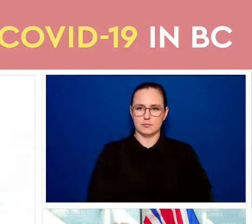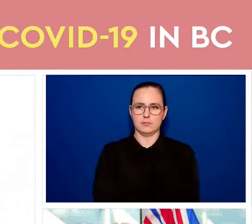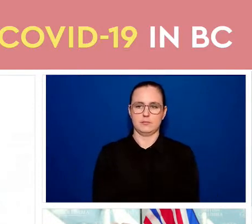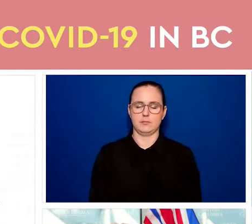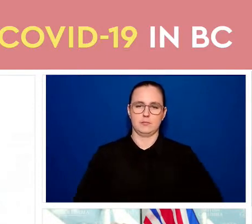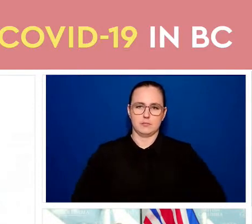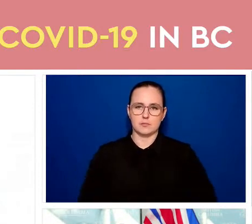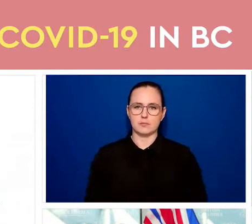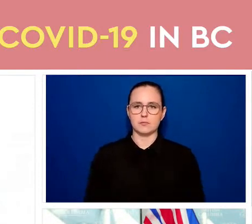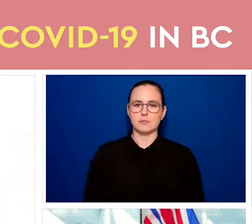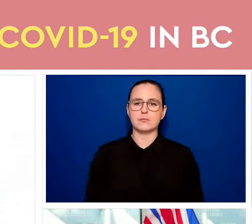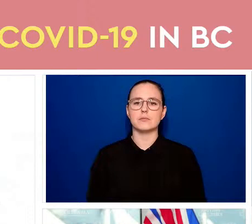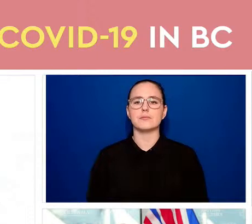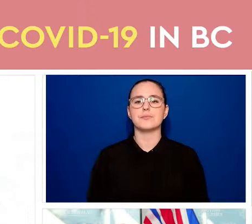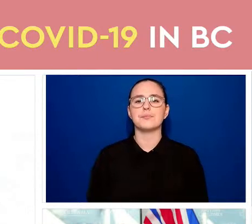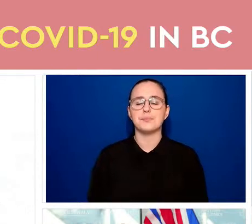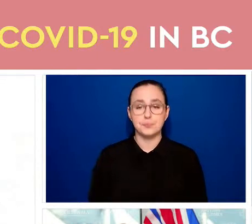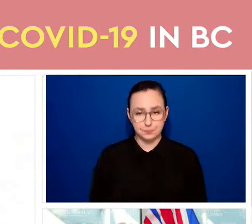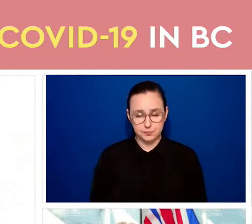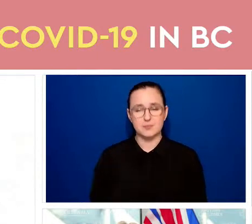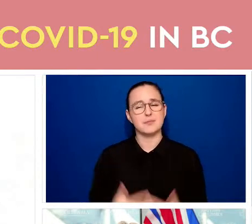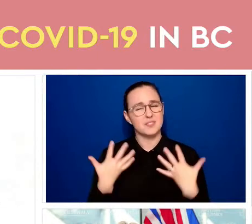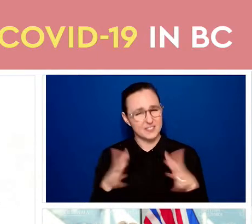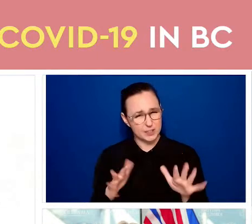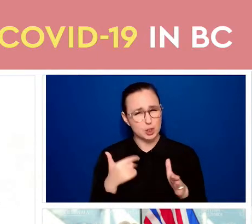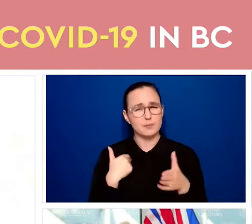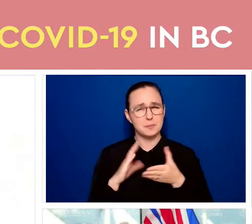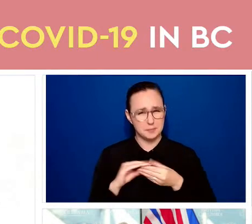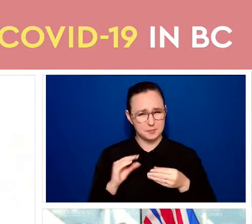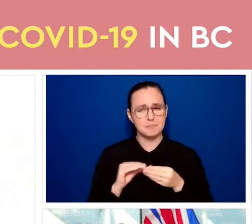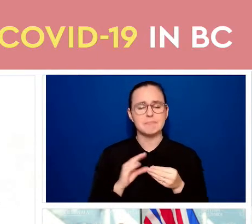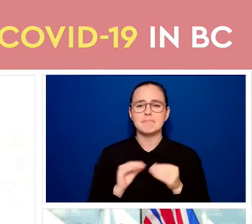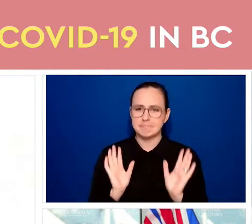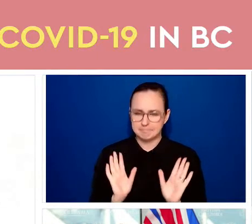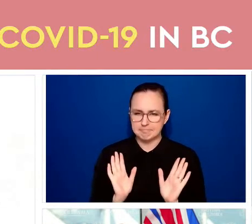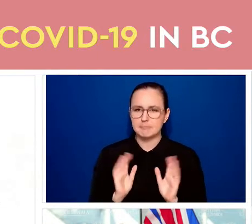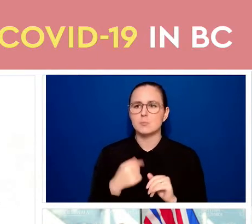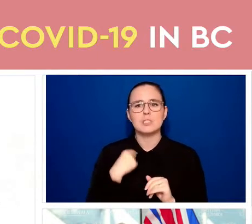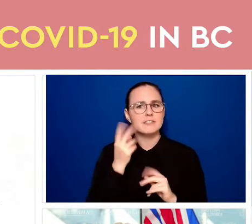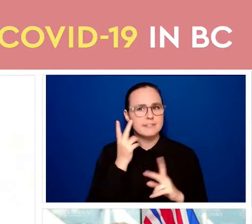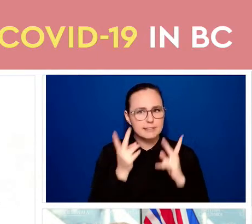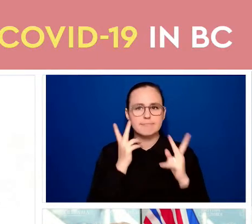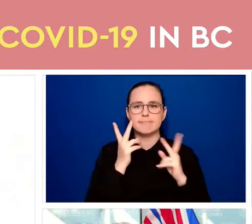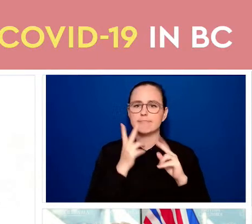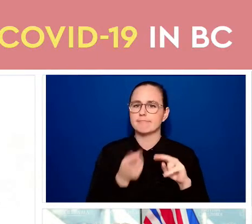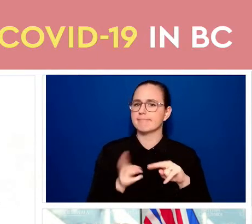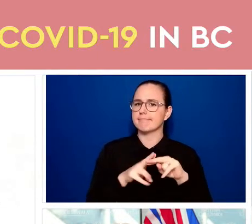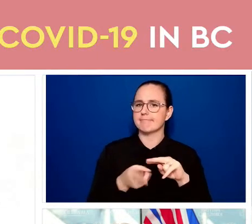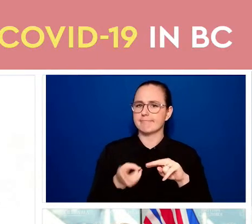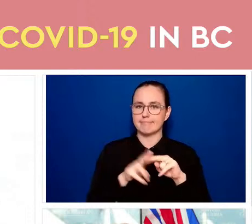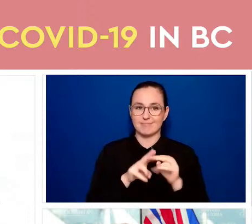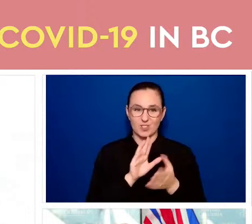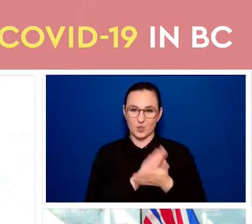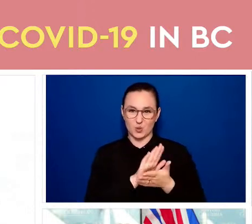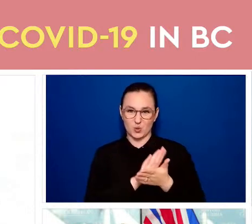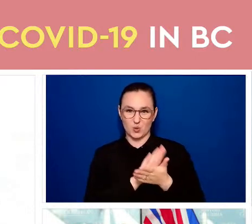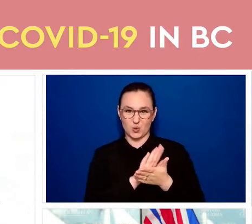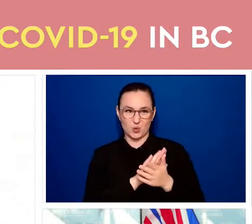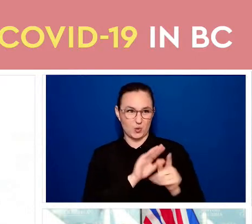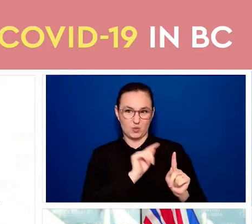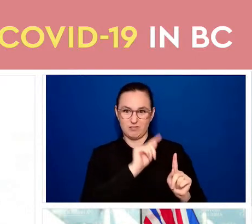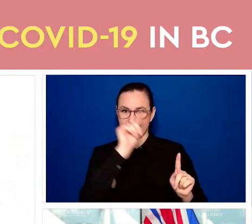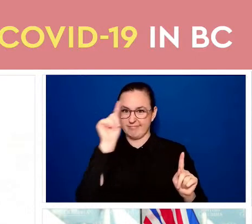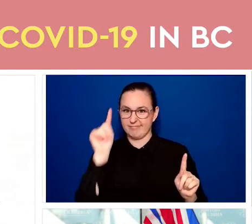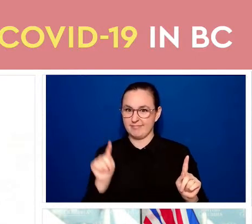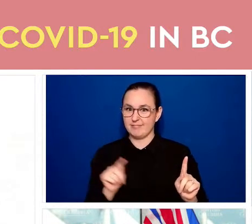as indicated, we have seen a notable rise in cases in schools, in the broader community, in the Eastern